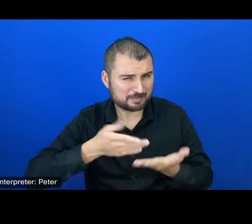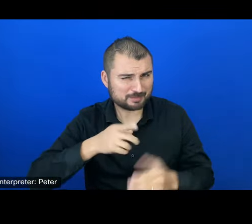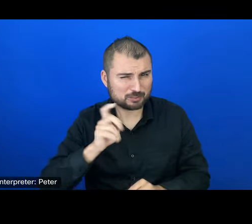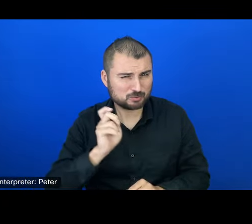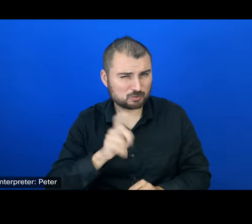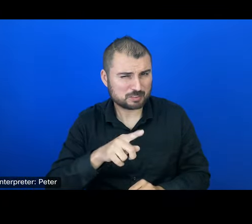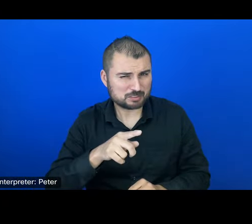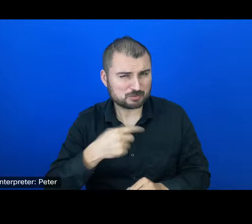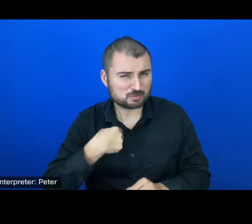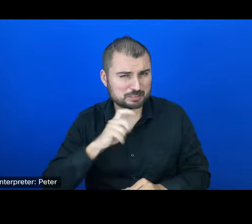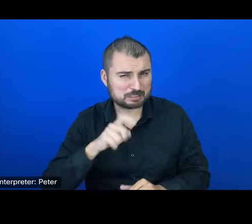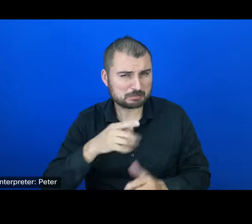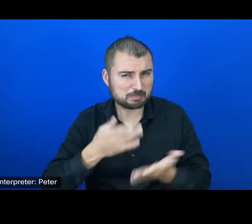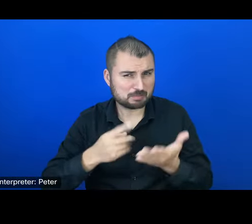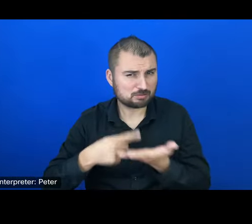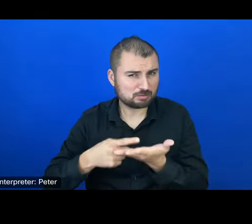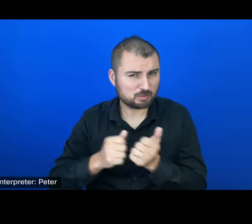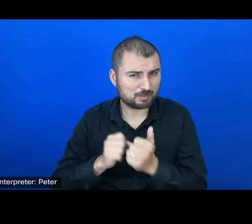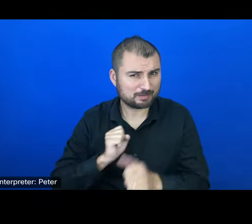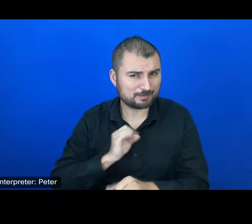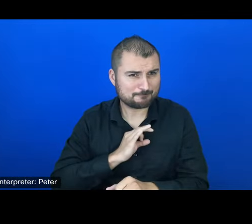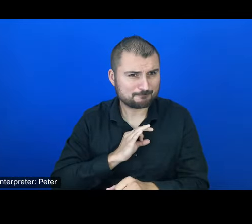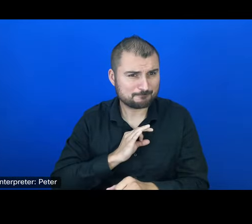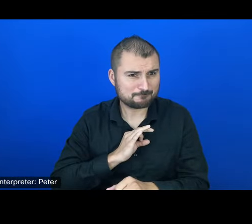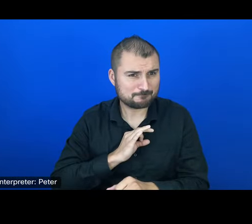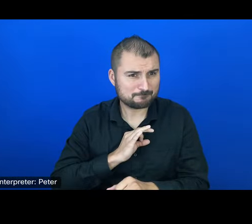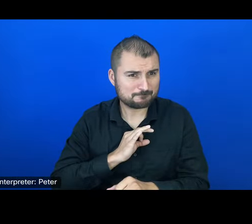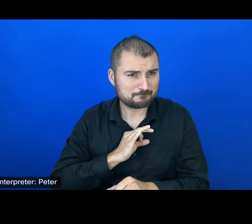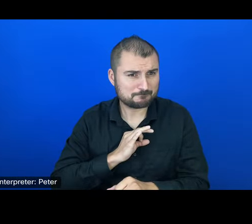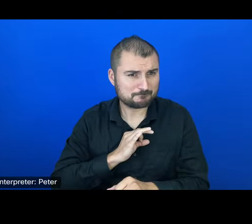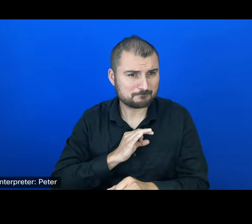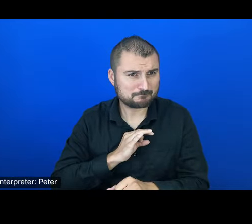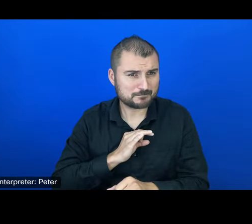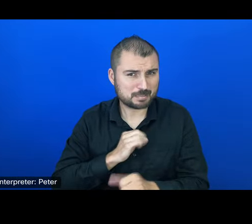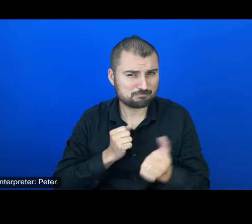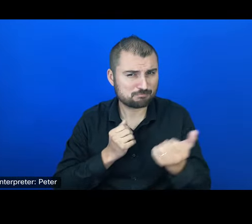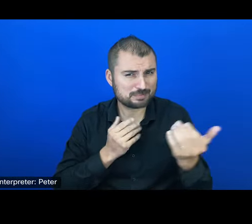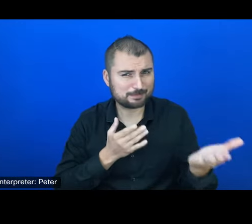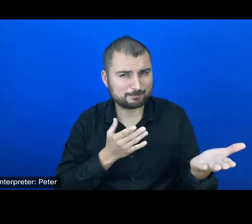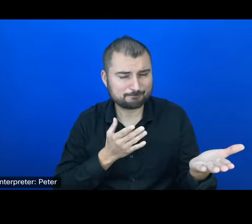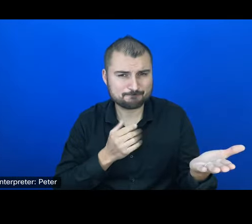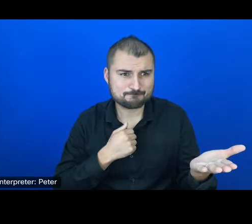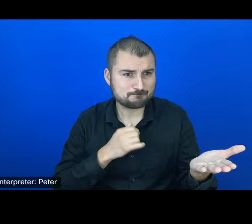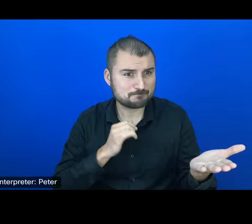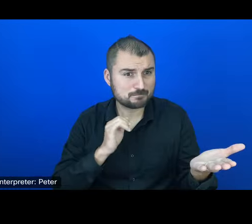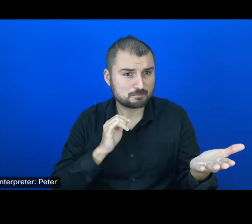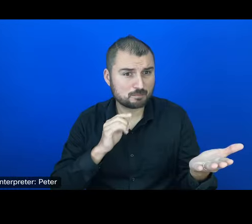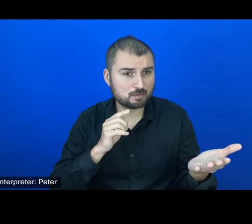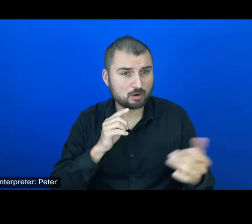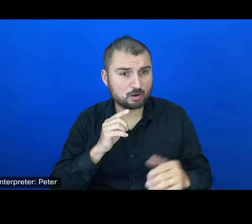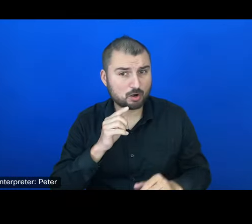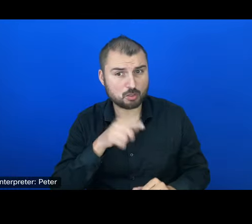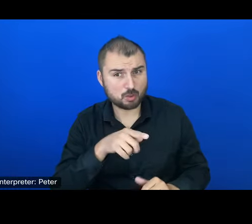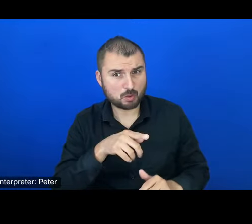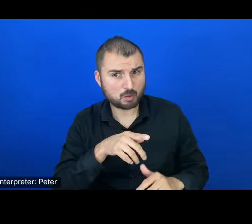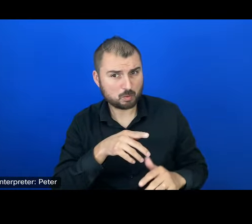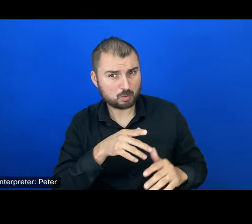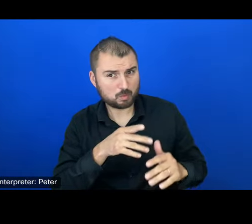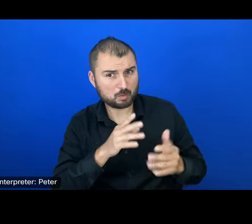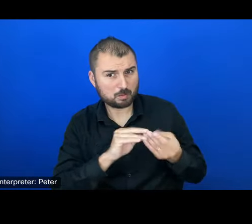need to talk with staff than the presenter. So are those level? Would we have an